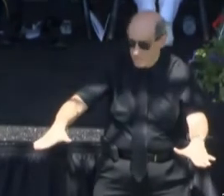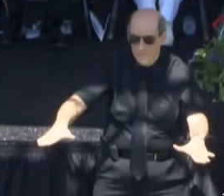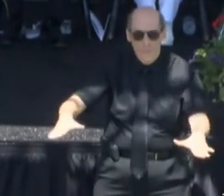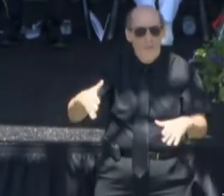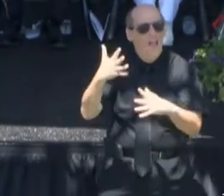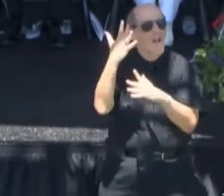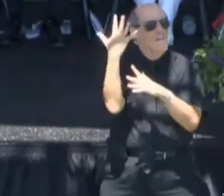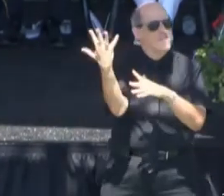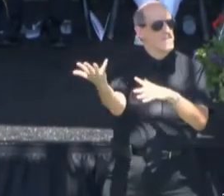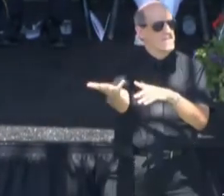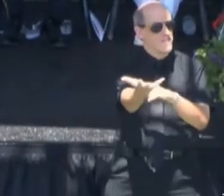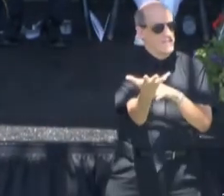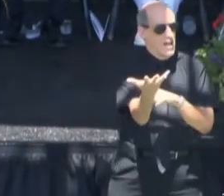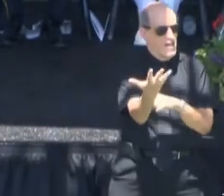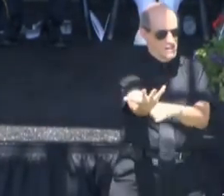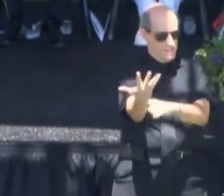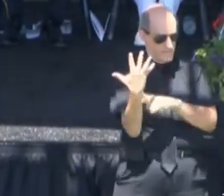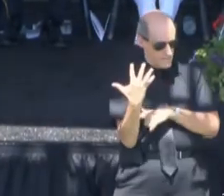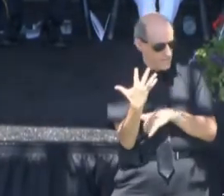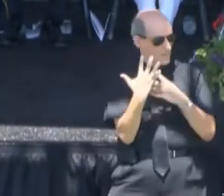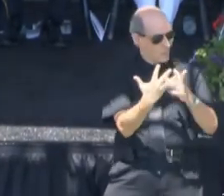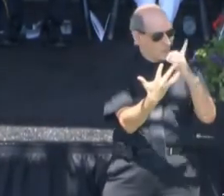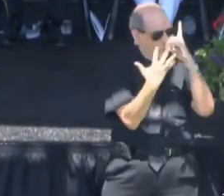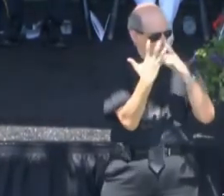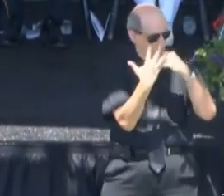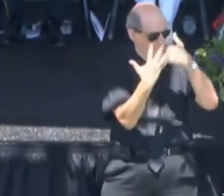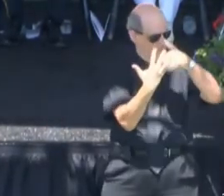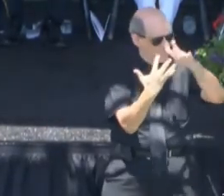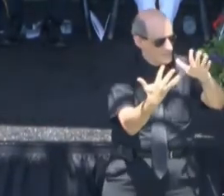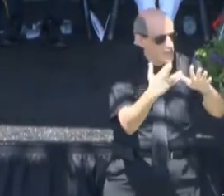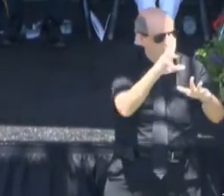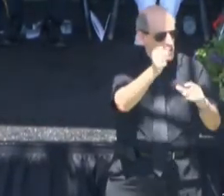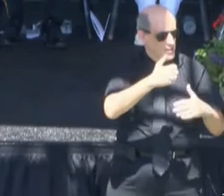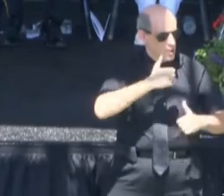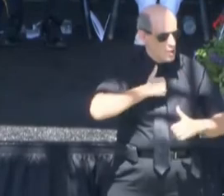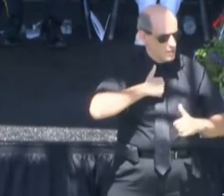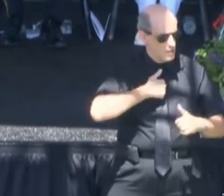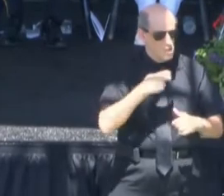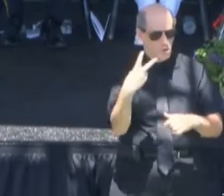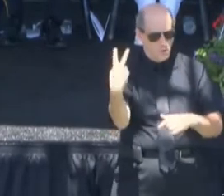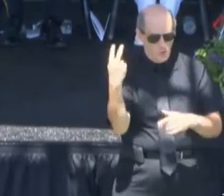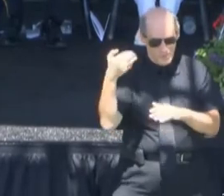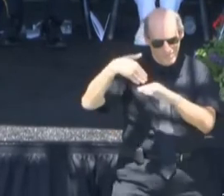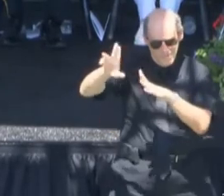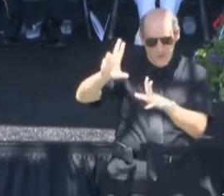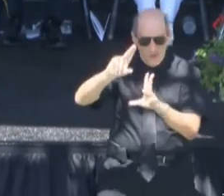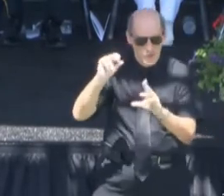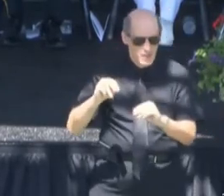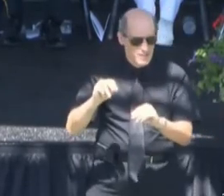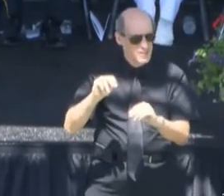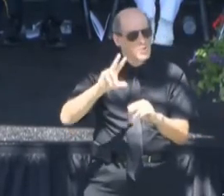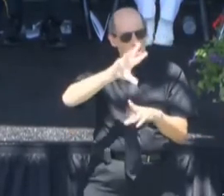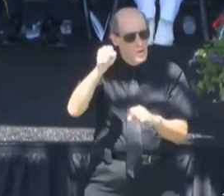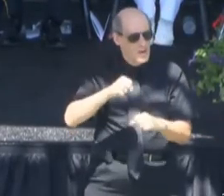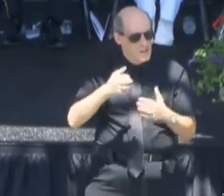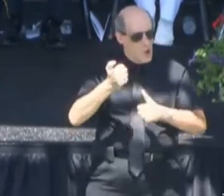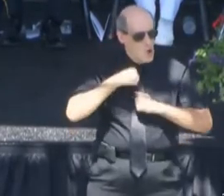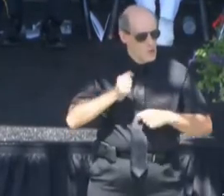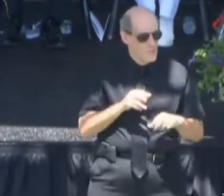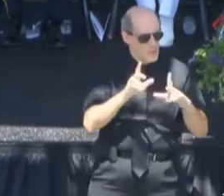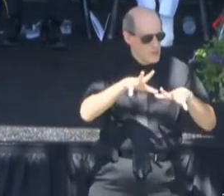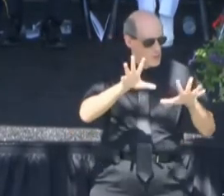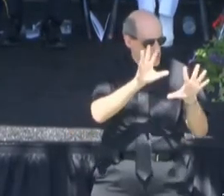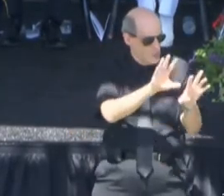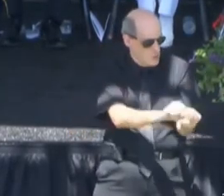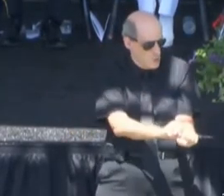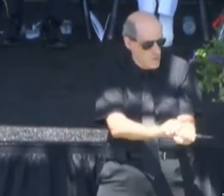5 members of the class of 2018 will receive commissions in the United States Army. 2 will receive commissions in the United States Army Reserve. To administer the